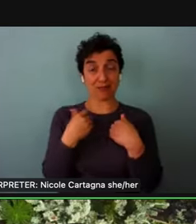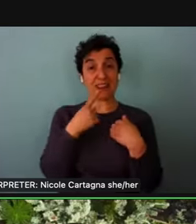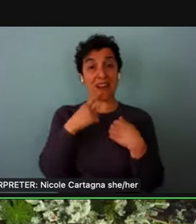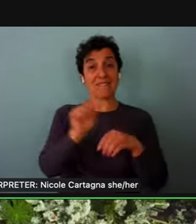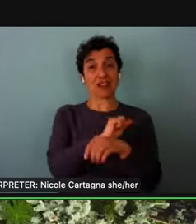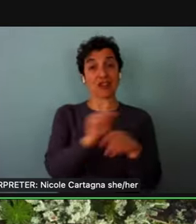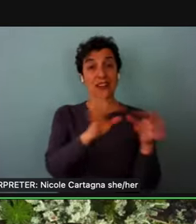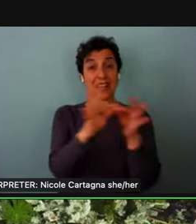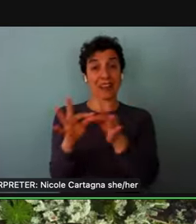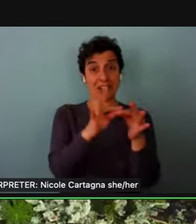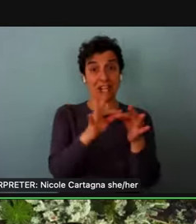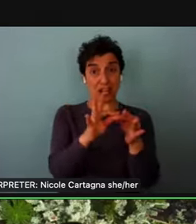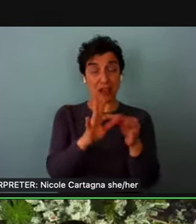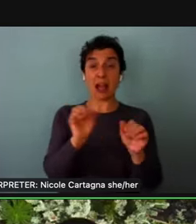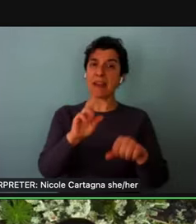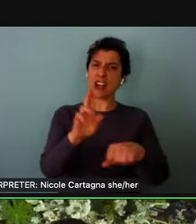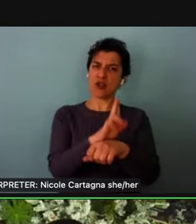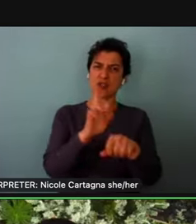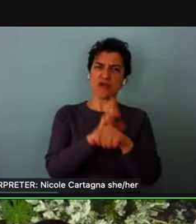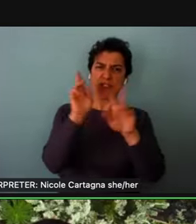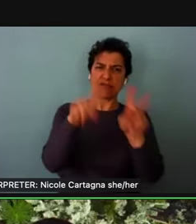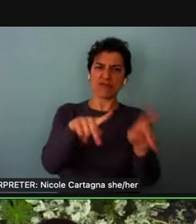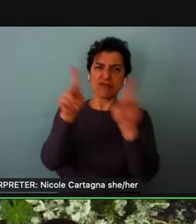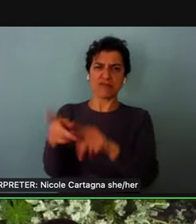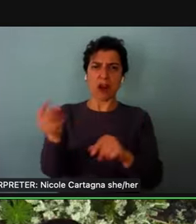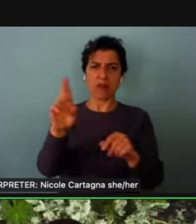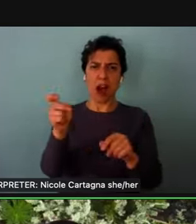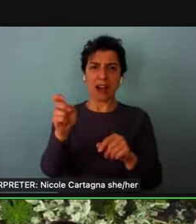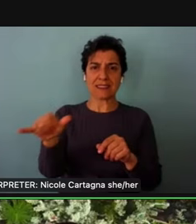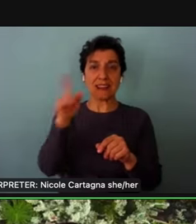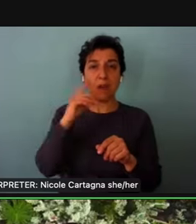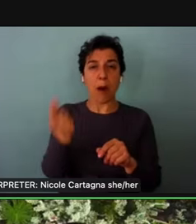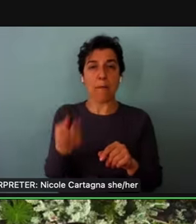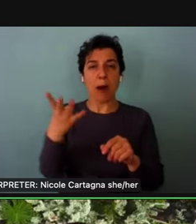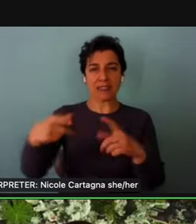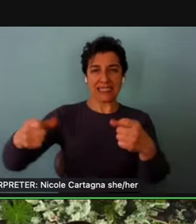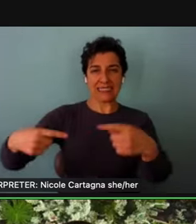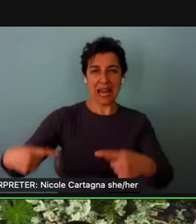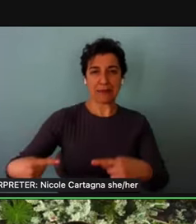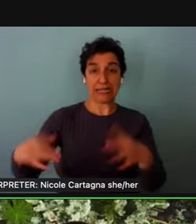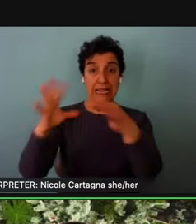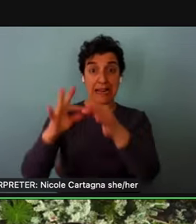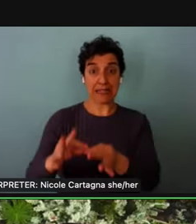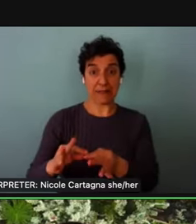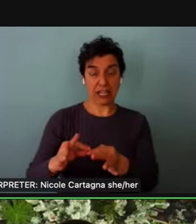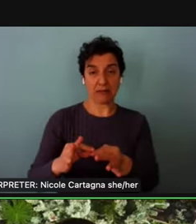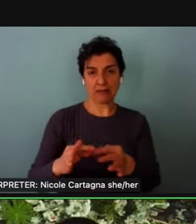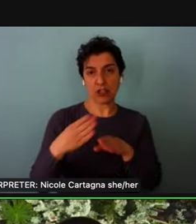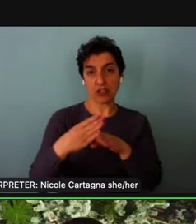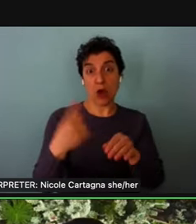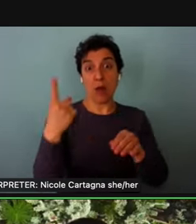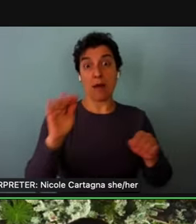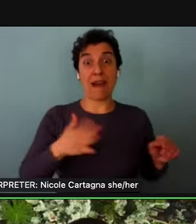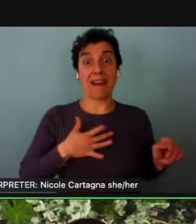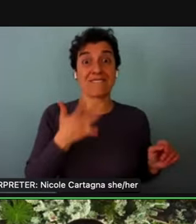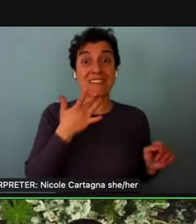be a useful proxy of multisynaptic connectivity. Let me just share with you one of my favorite studies.